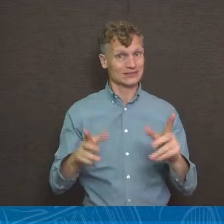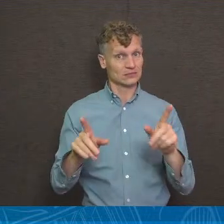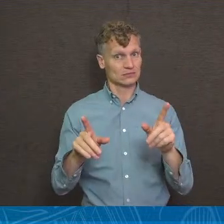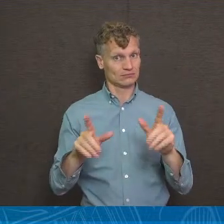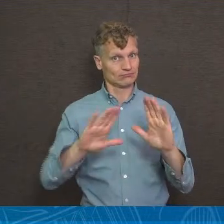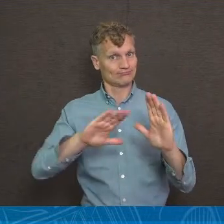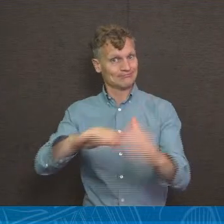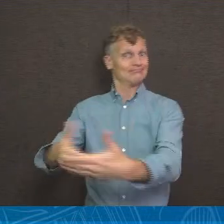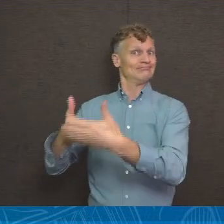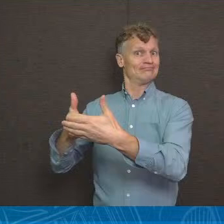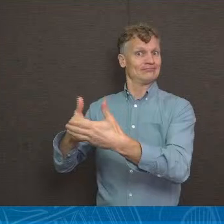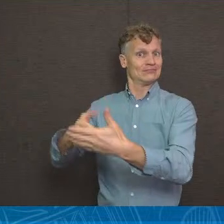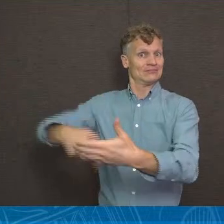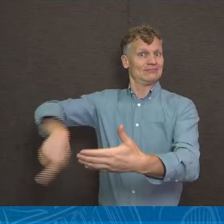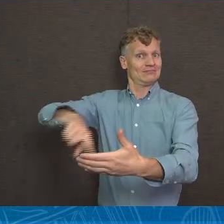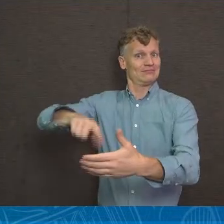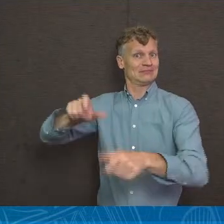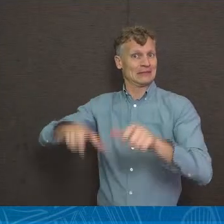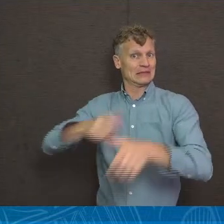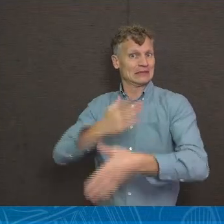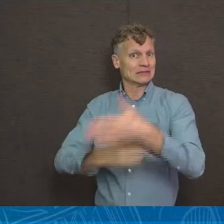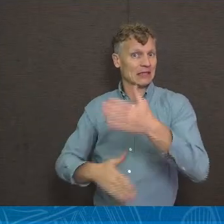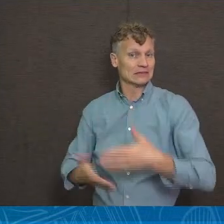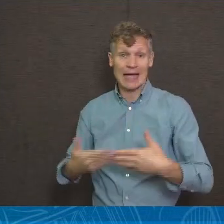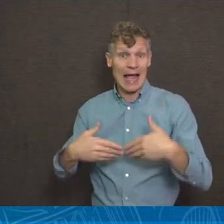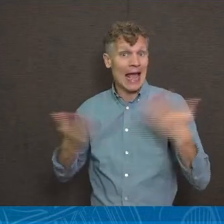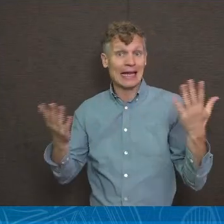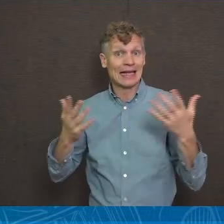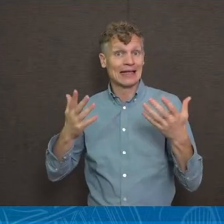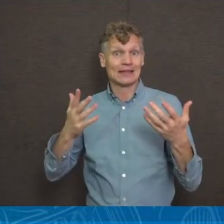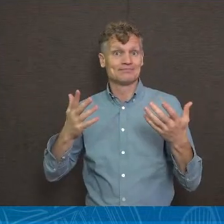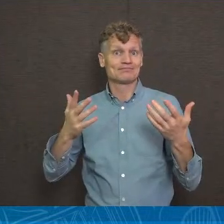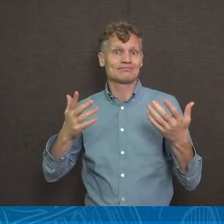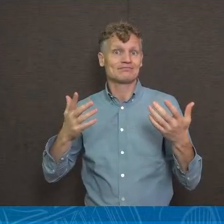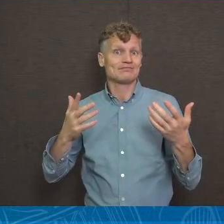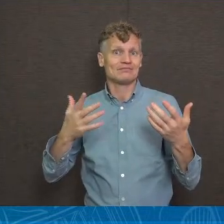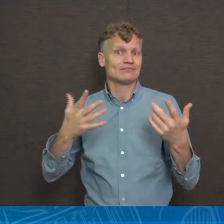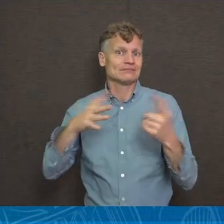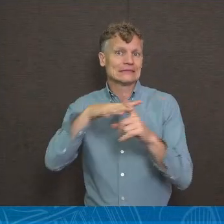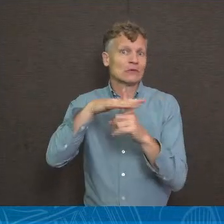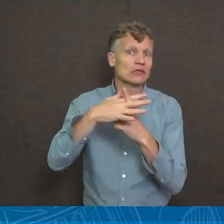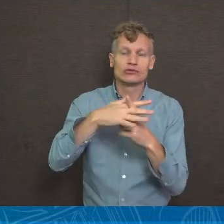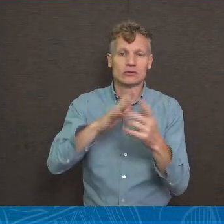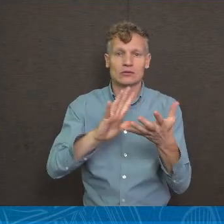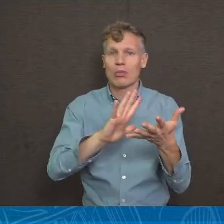disability in situations of risk and humanitarian emergency.